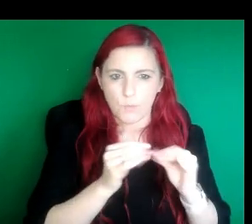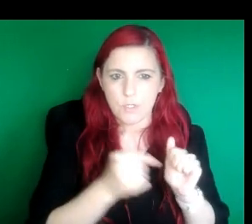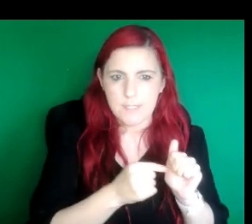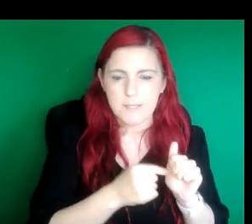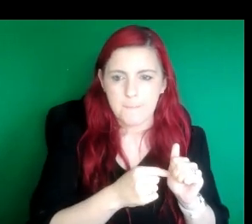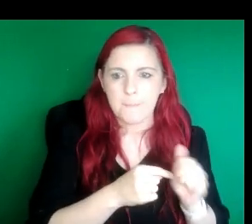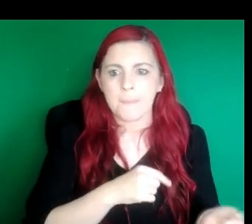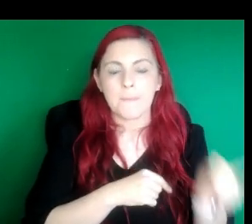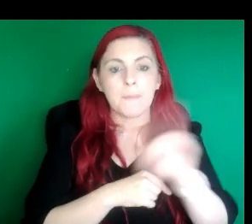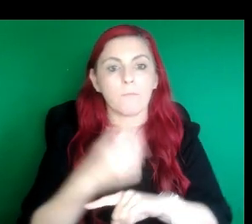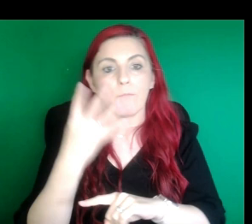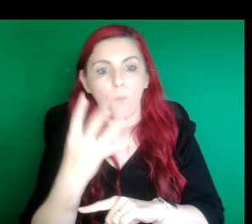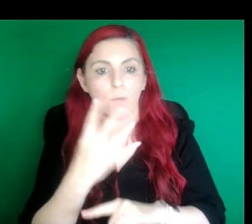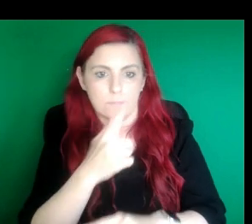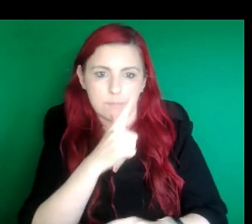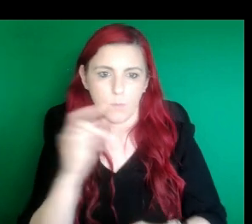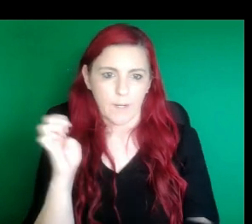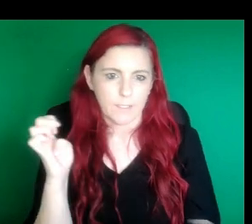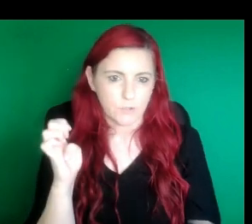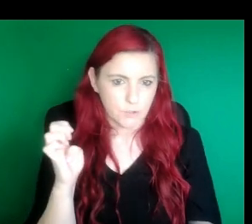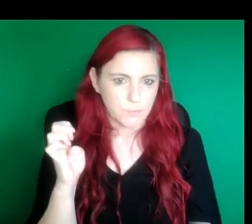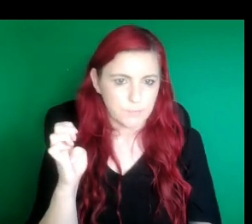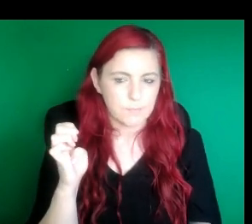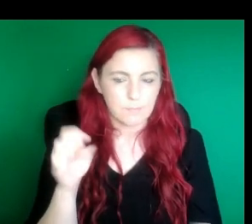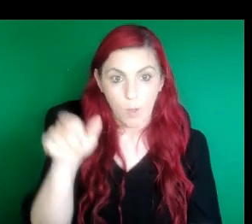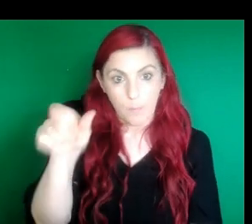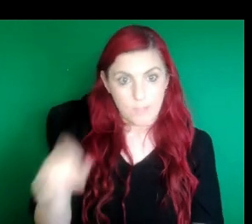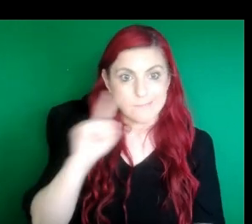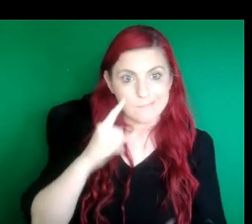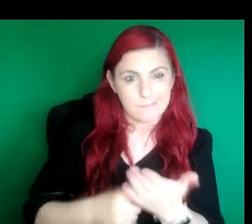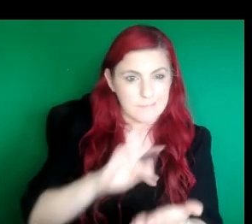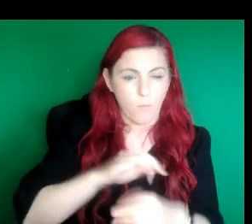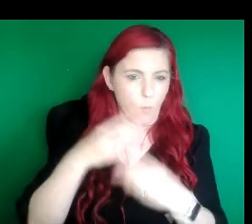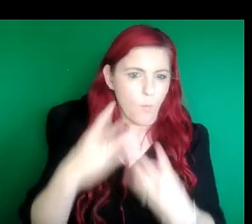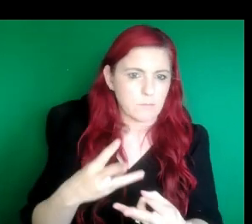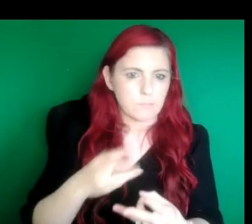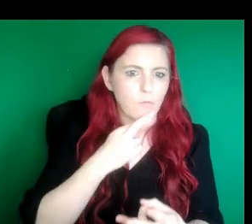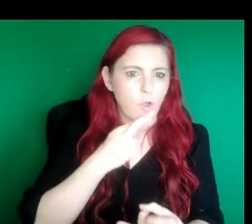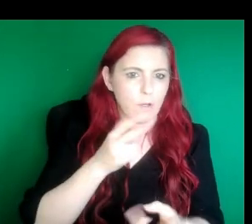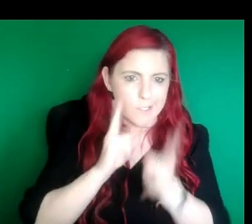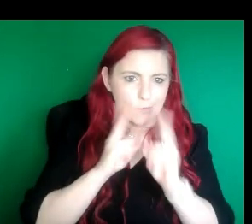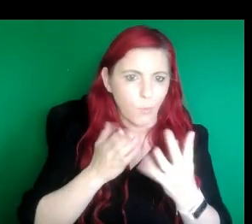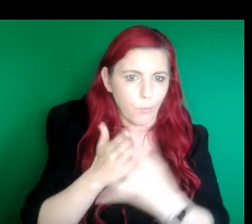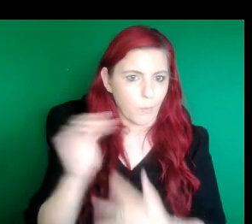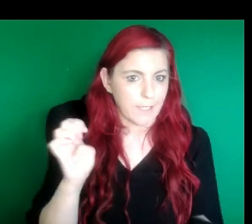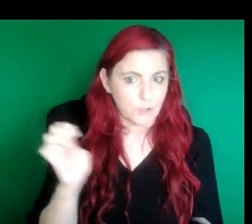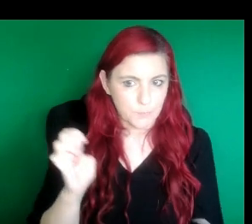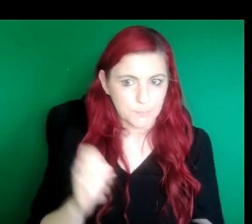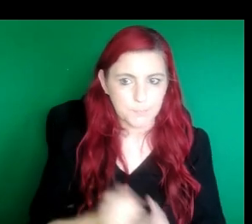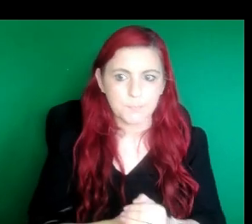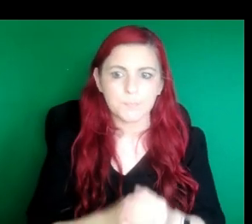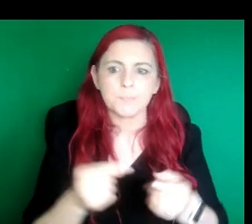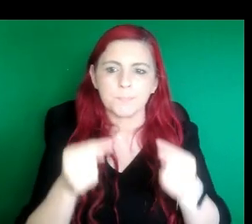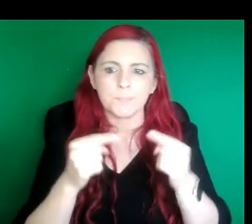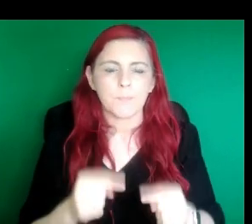interpreters, and 4 interviews were in spoken language where the participant actually asked to be interviewed in English.